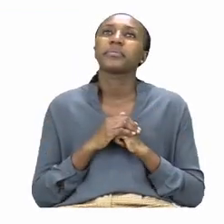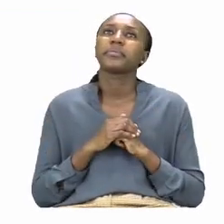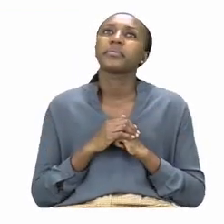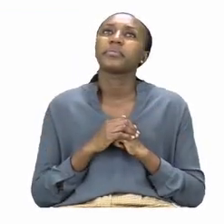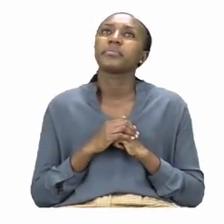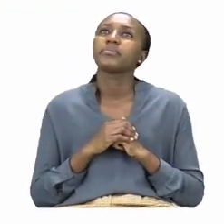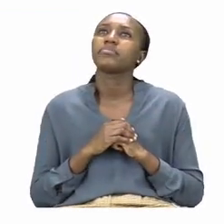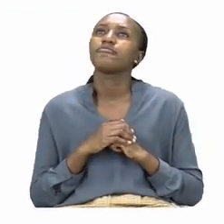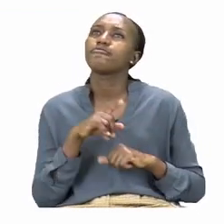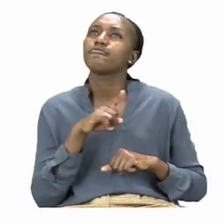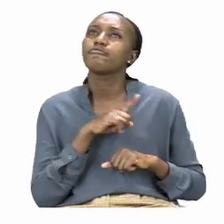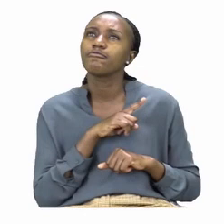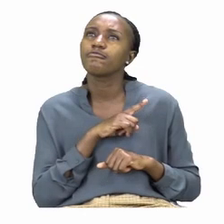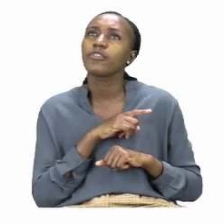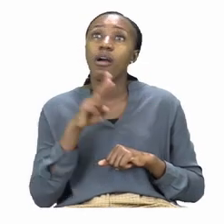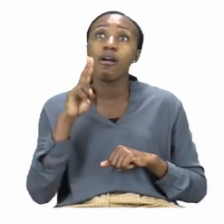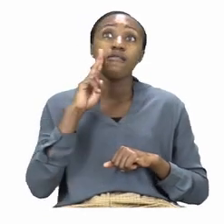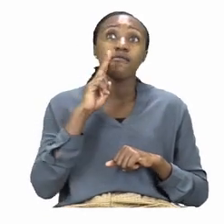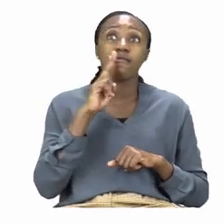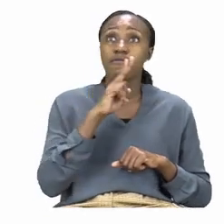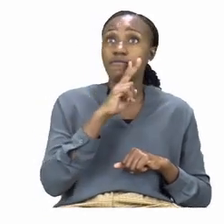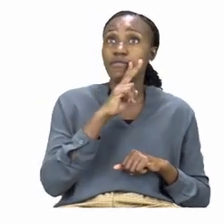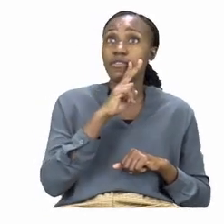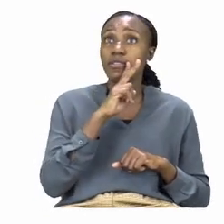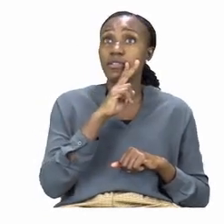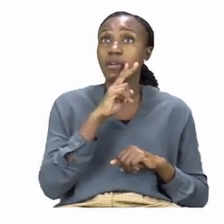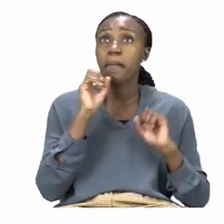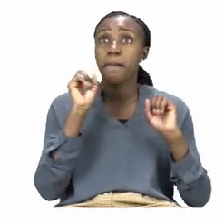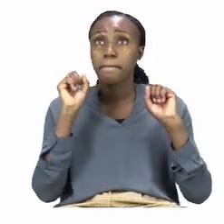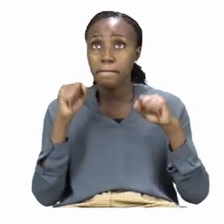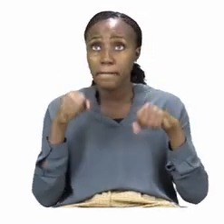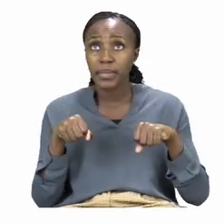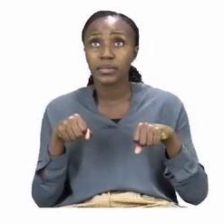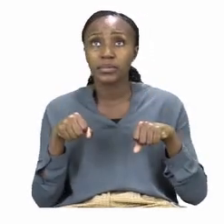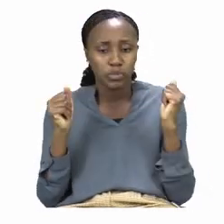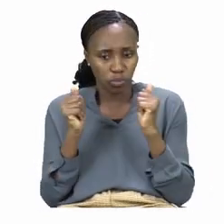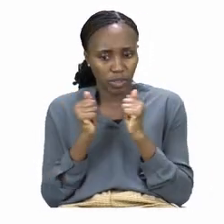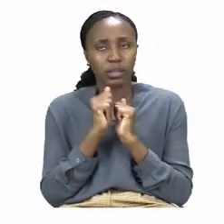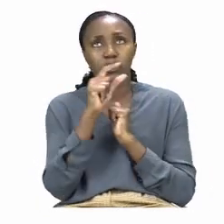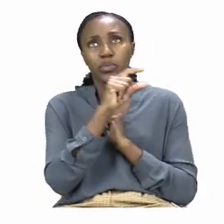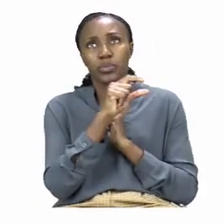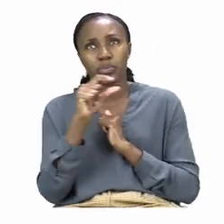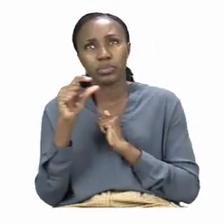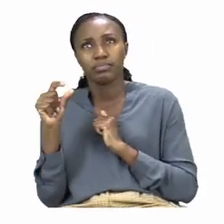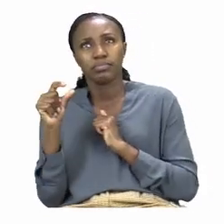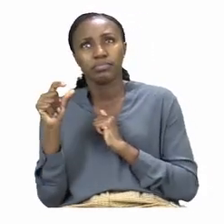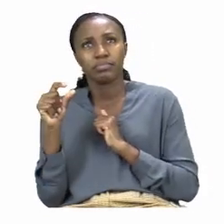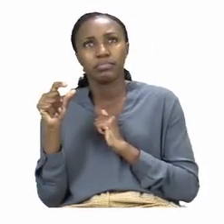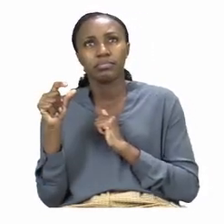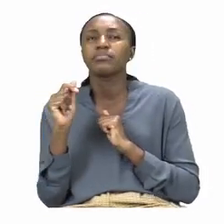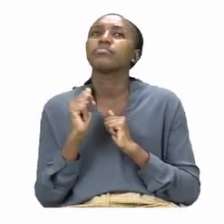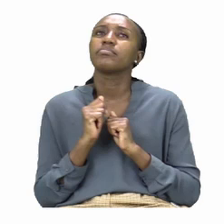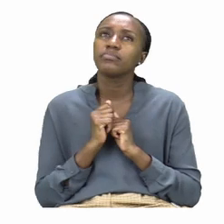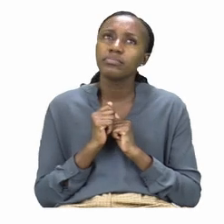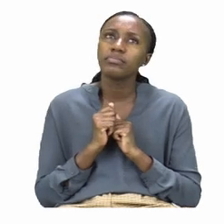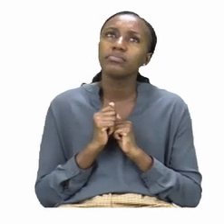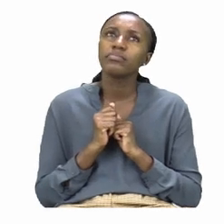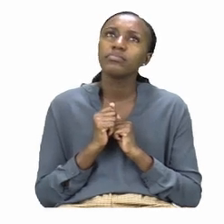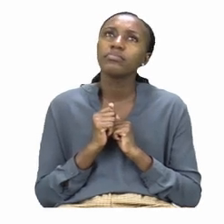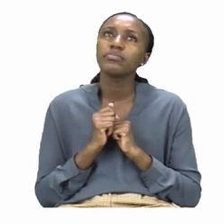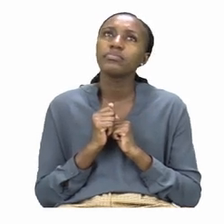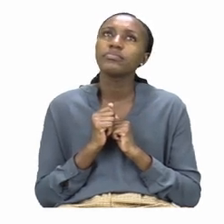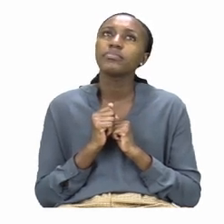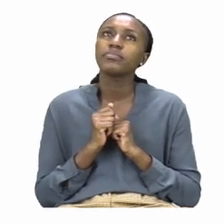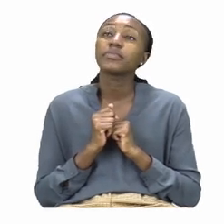go with the naming part of a sentence. All right. And then it says, when